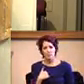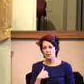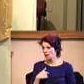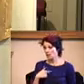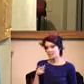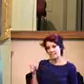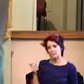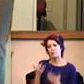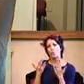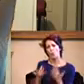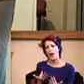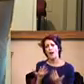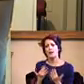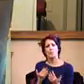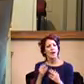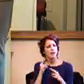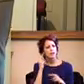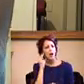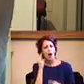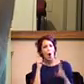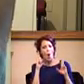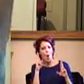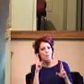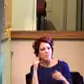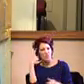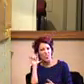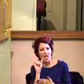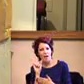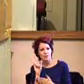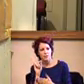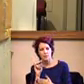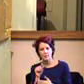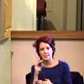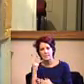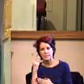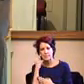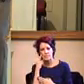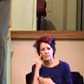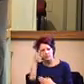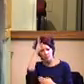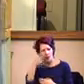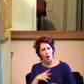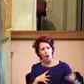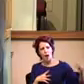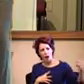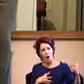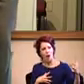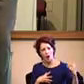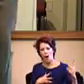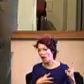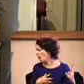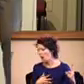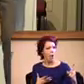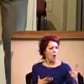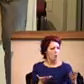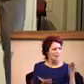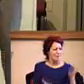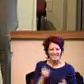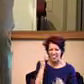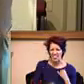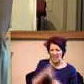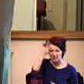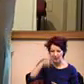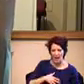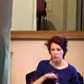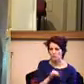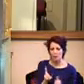perhaps that's what he'd been hoping for and and out of his image you can just imagine it's like oh yeah this is the last one I have to baptize this morning Jesus